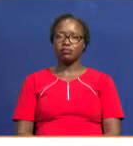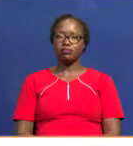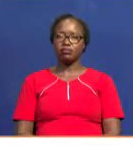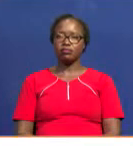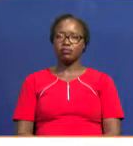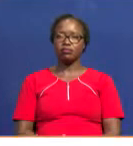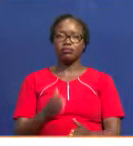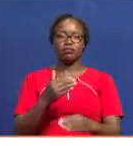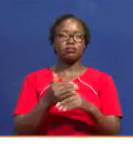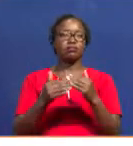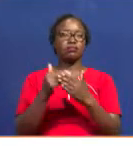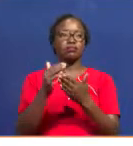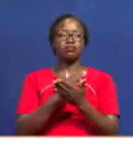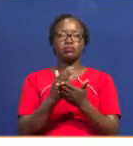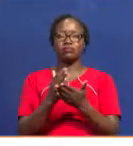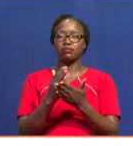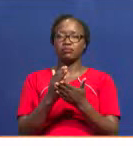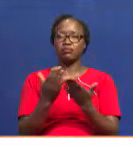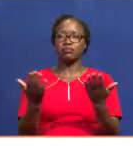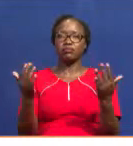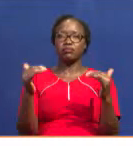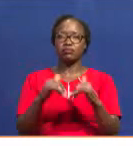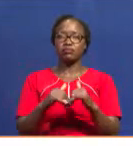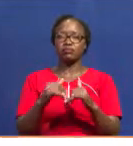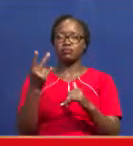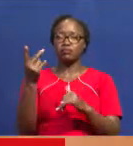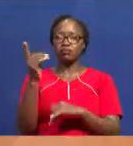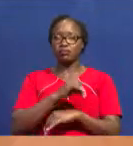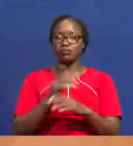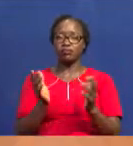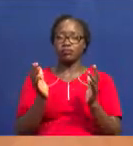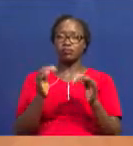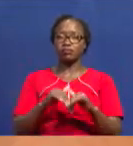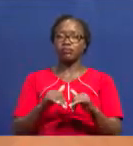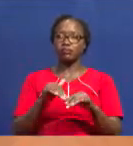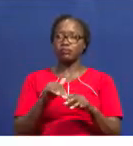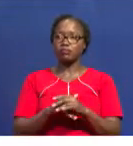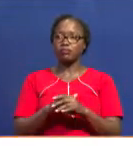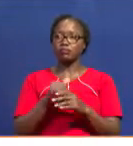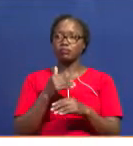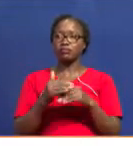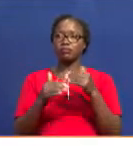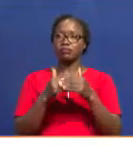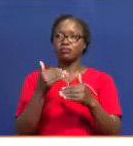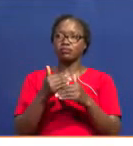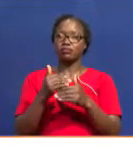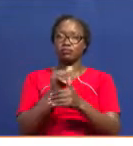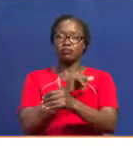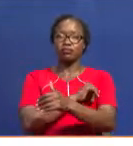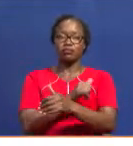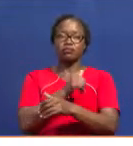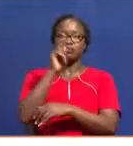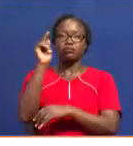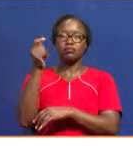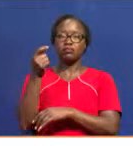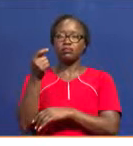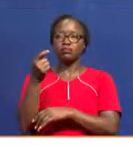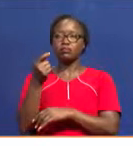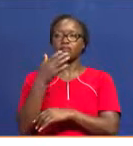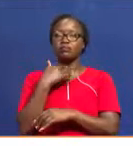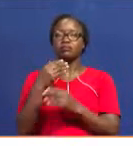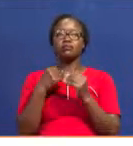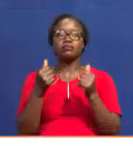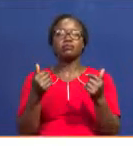Players in the construction sector have converged for a two-day conference being held by the Construction Authority of Kenya that seeks to